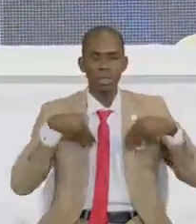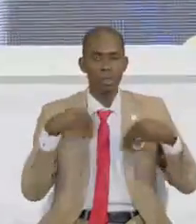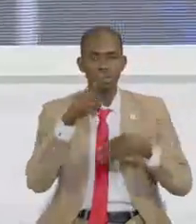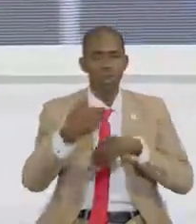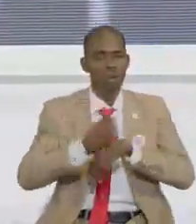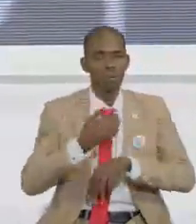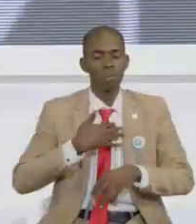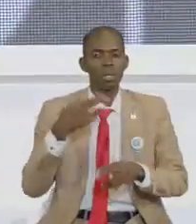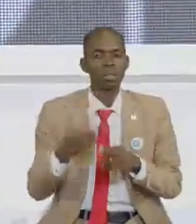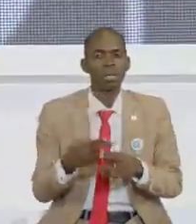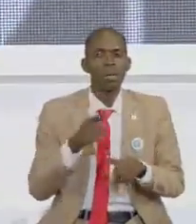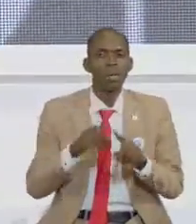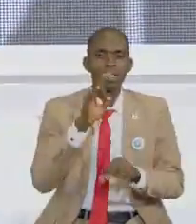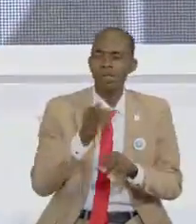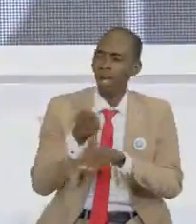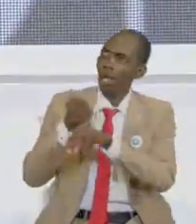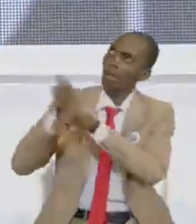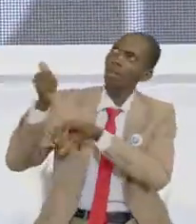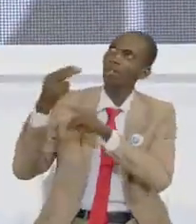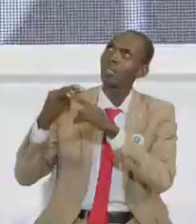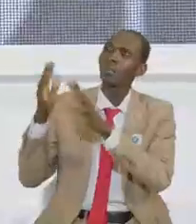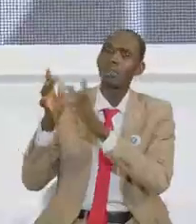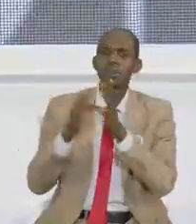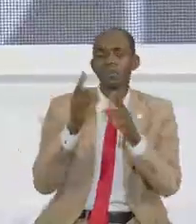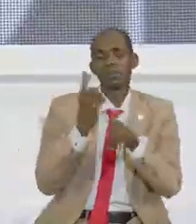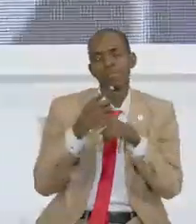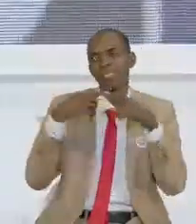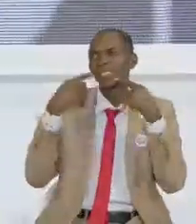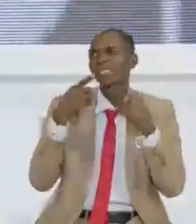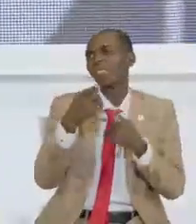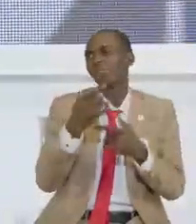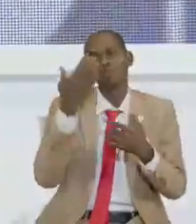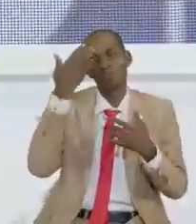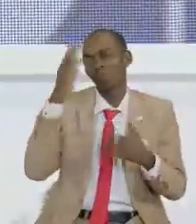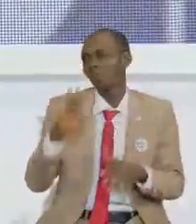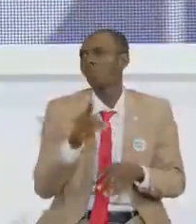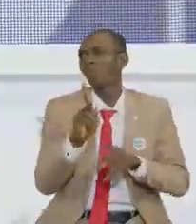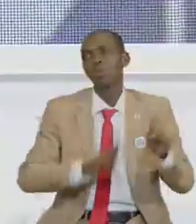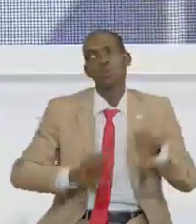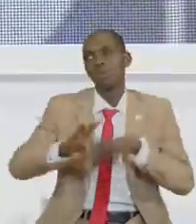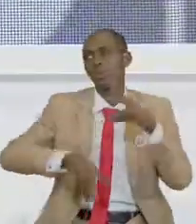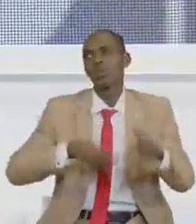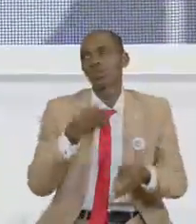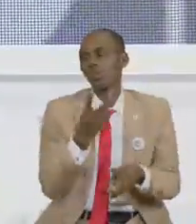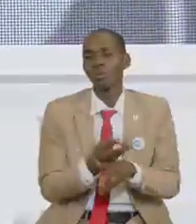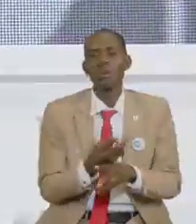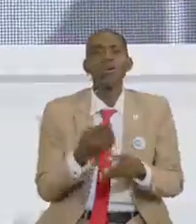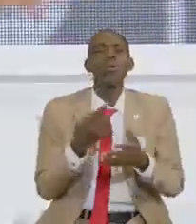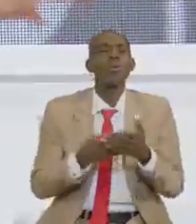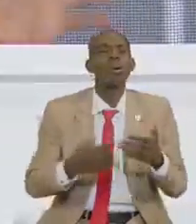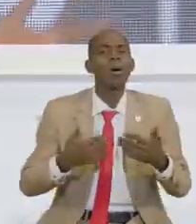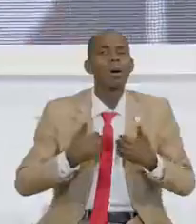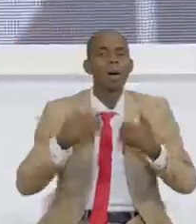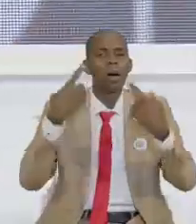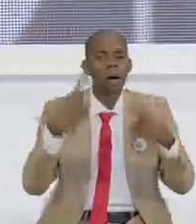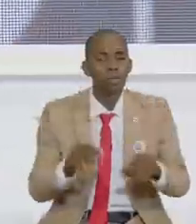When they insulted the name of Jesus, you just smile. You say, okay, that's the people of the world. What has happened that you